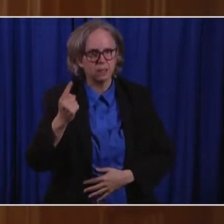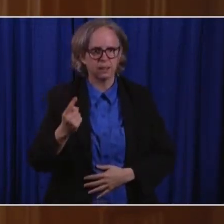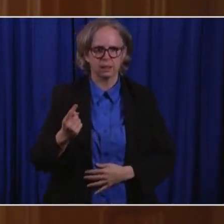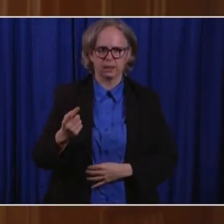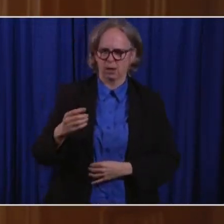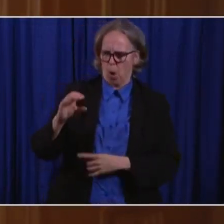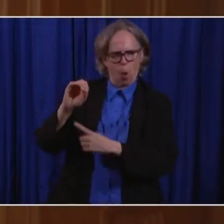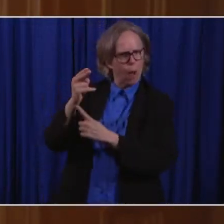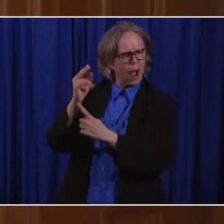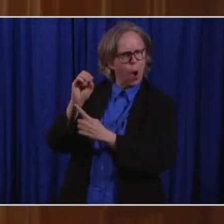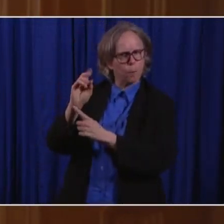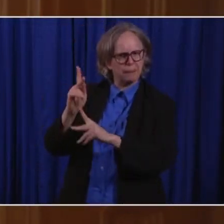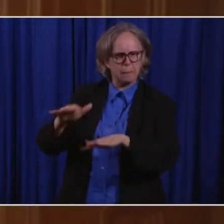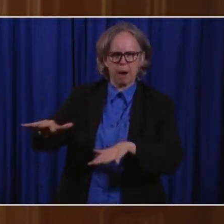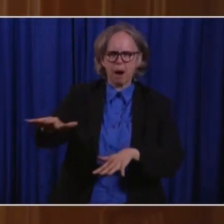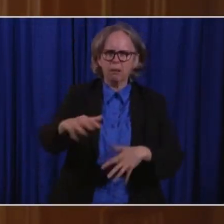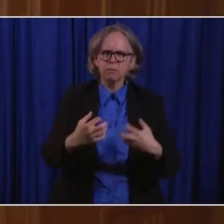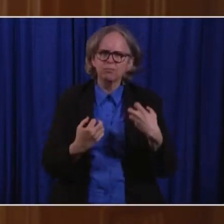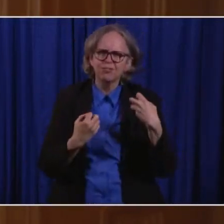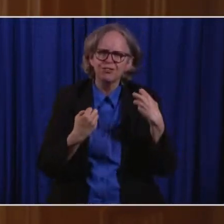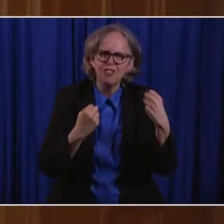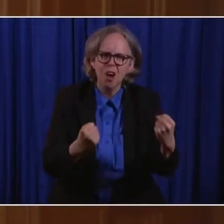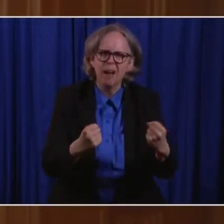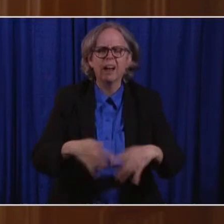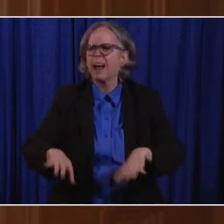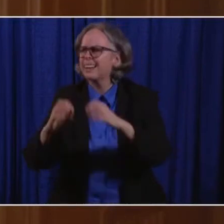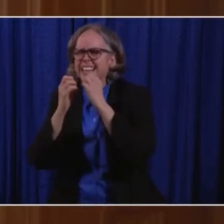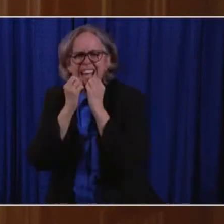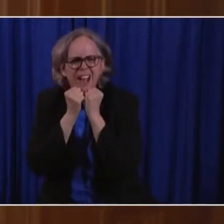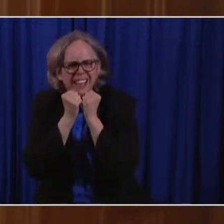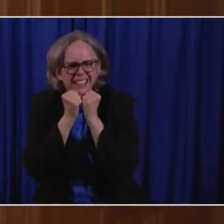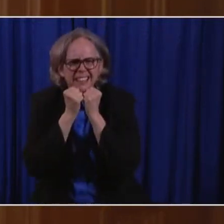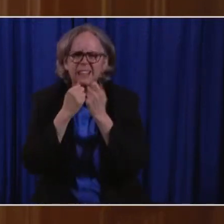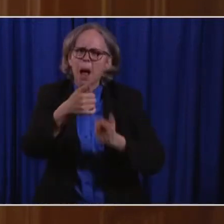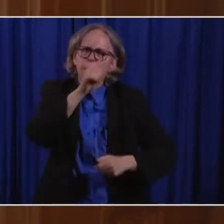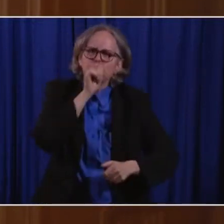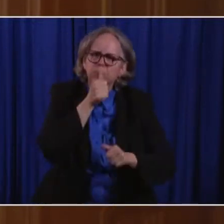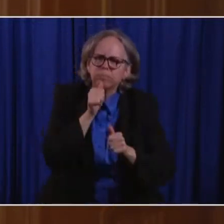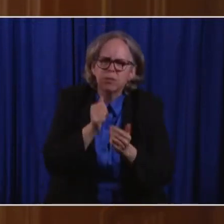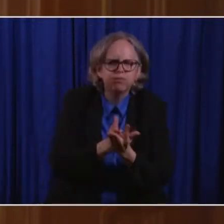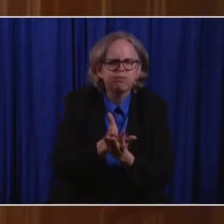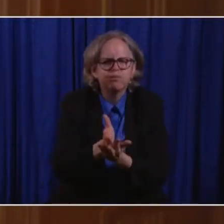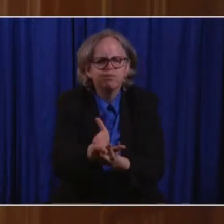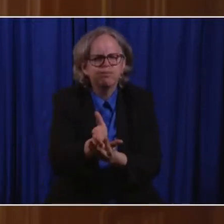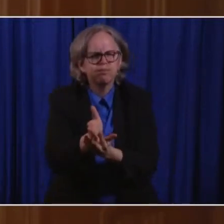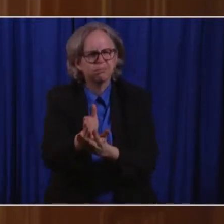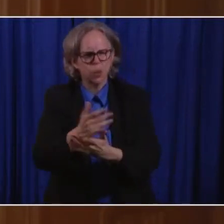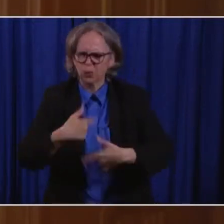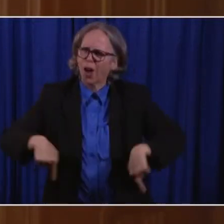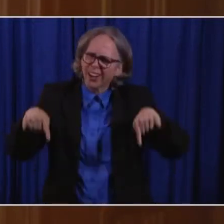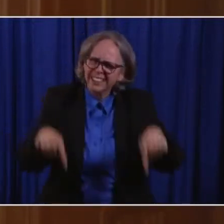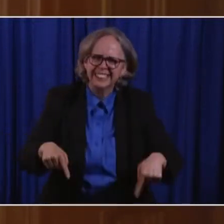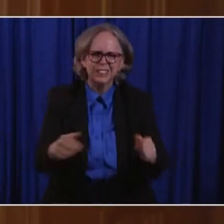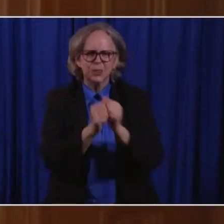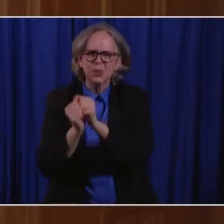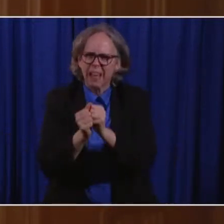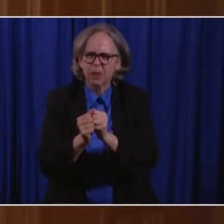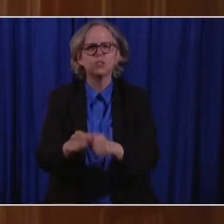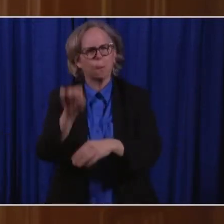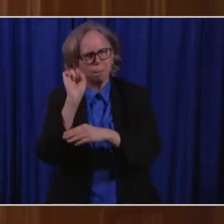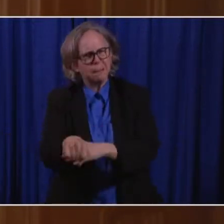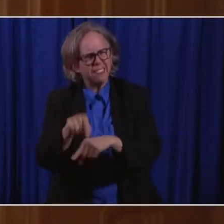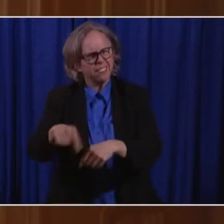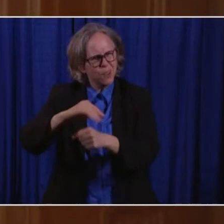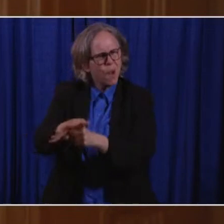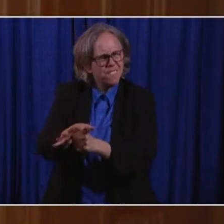caring, and resilient, and that we would be in this together. Ohioans dug deep. You